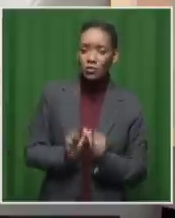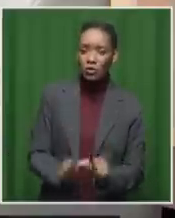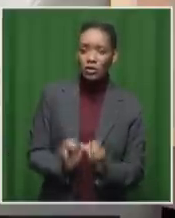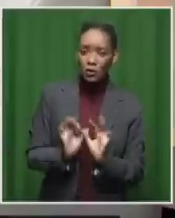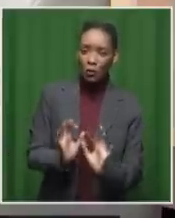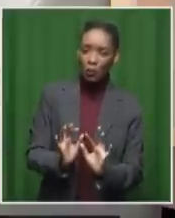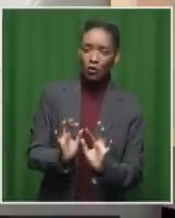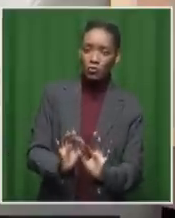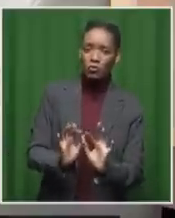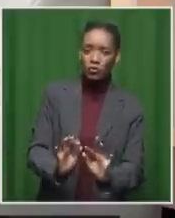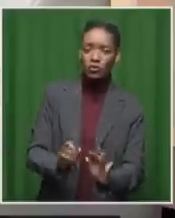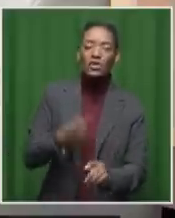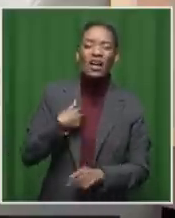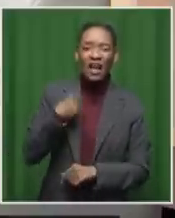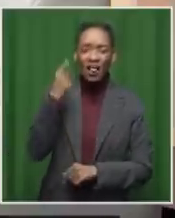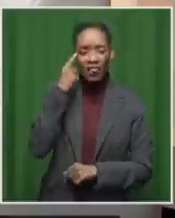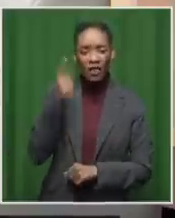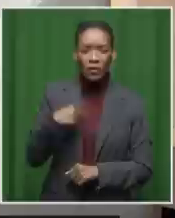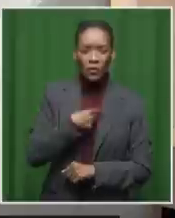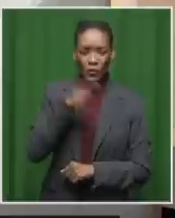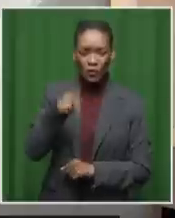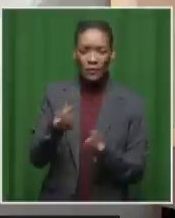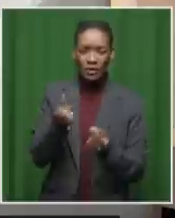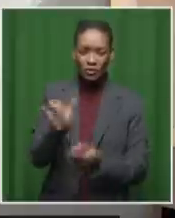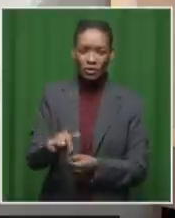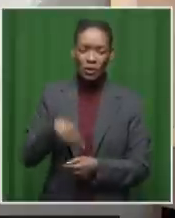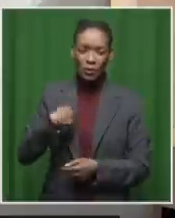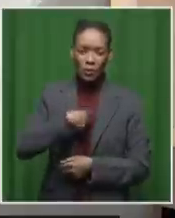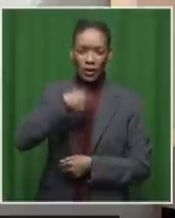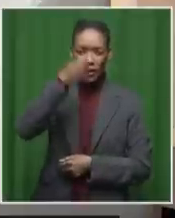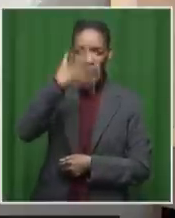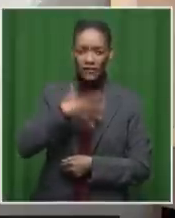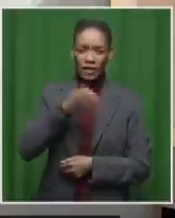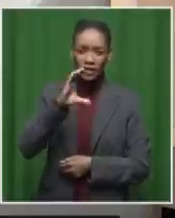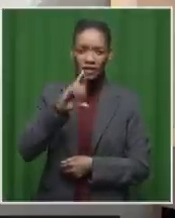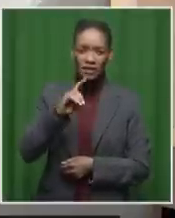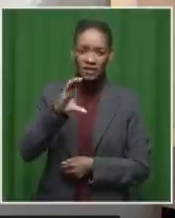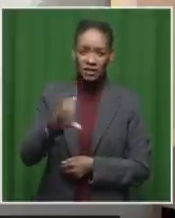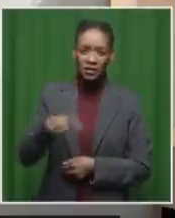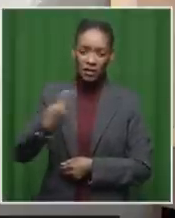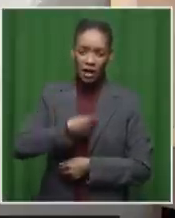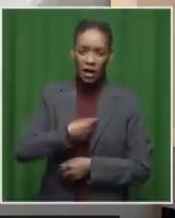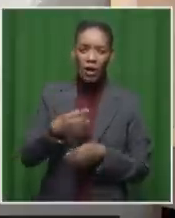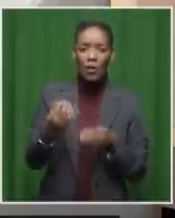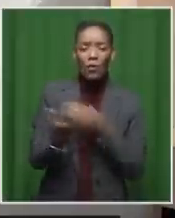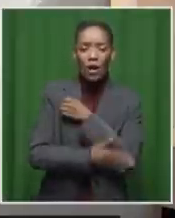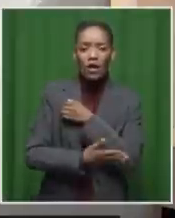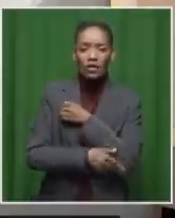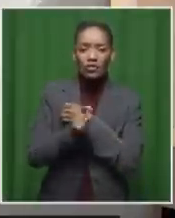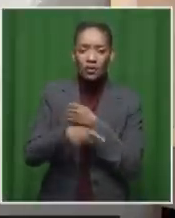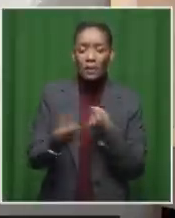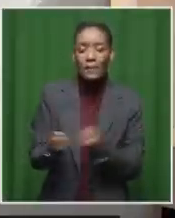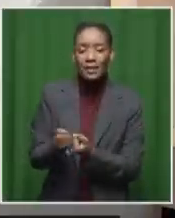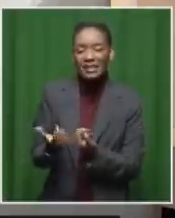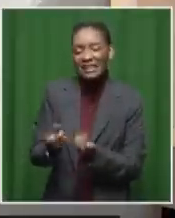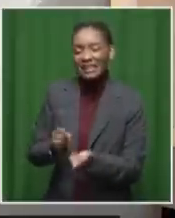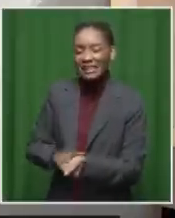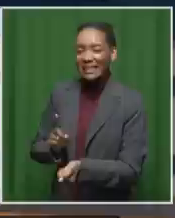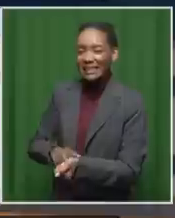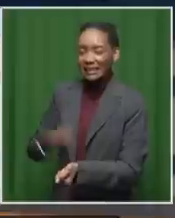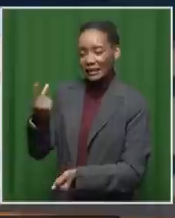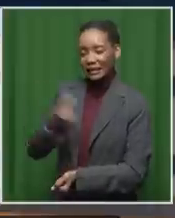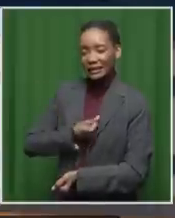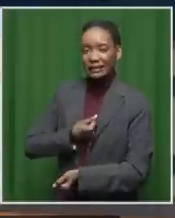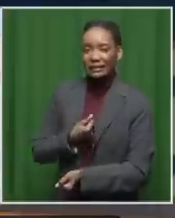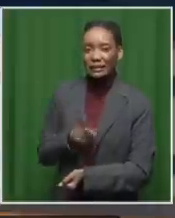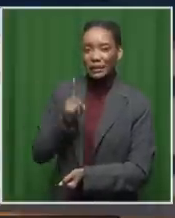we need to do as Africa City to support our countries. Mm. We're out of time. We have less than a minute, Dr. Kaseya, but I